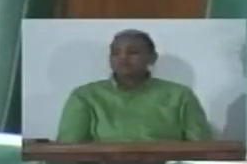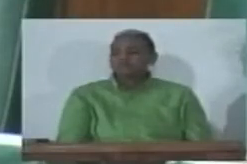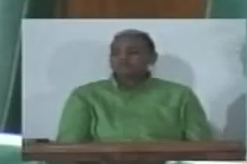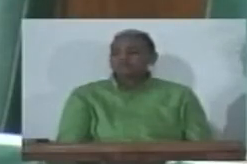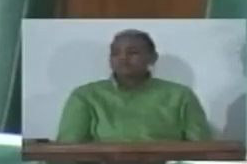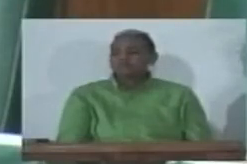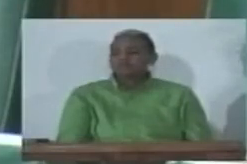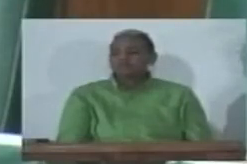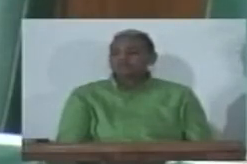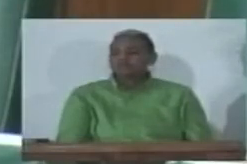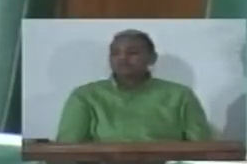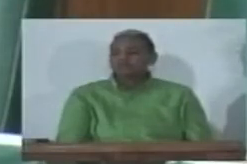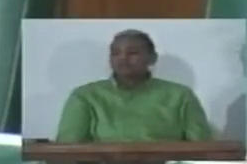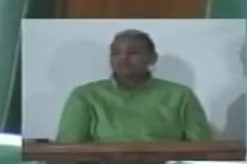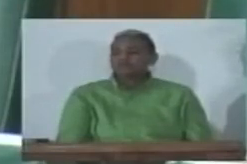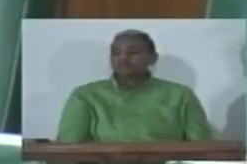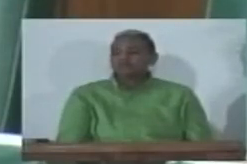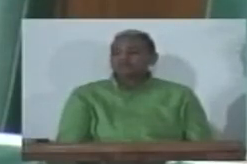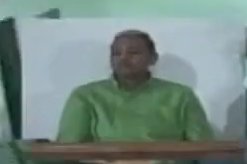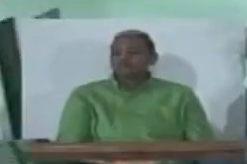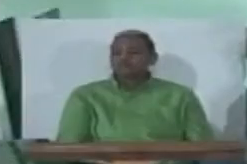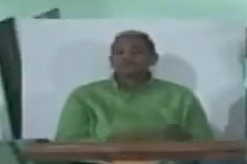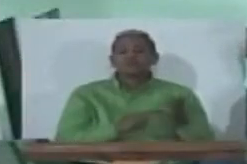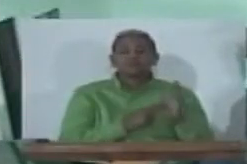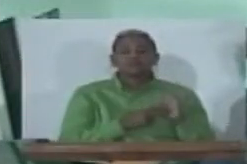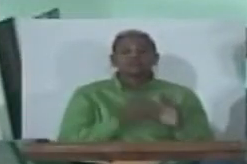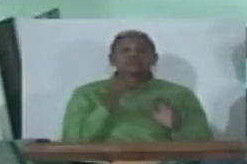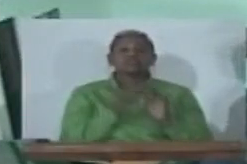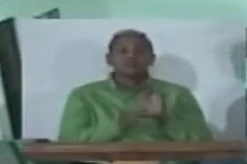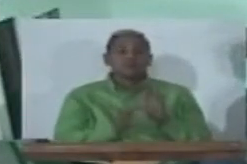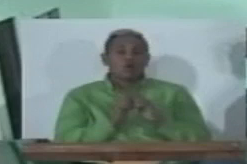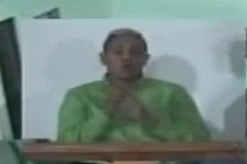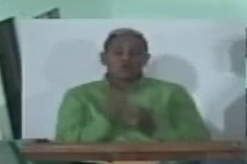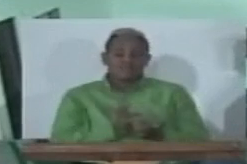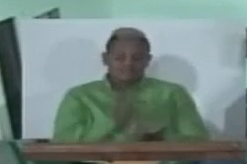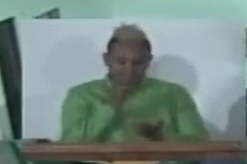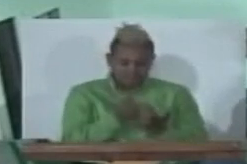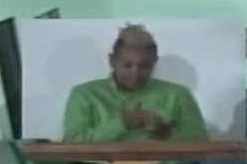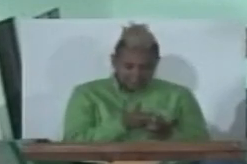just that how you have to fit into the workplace.